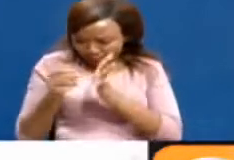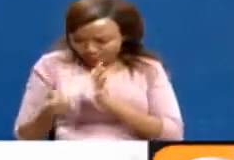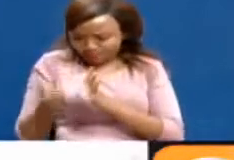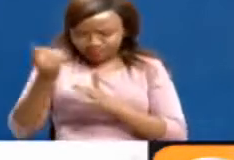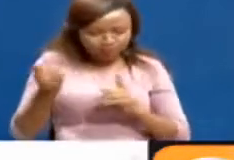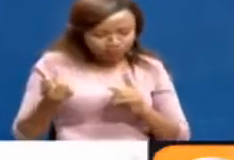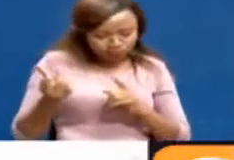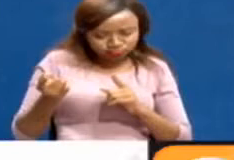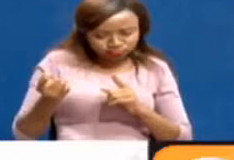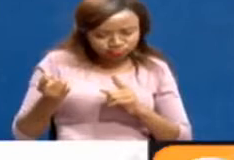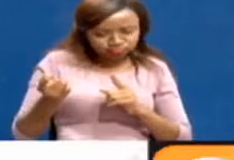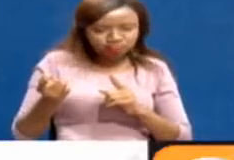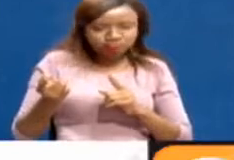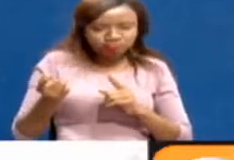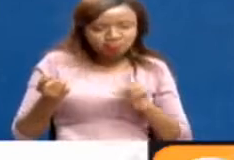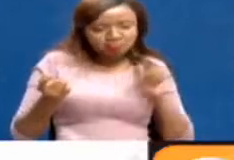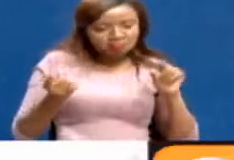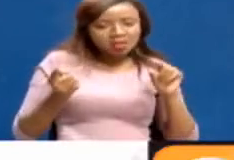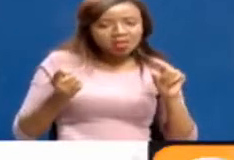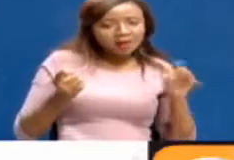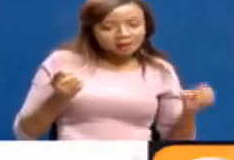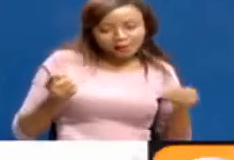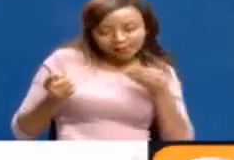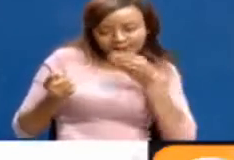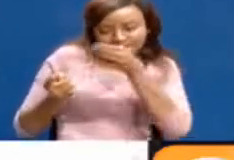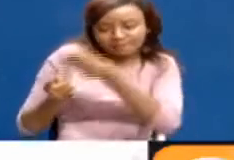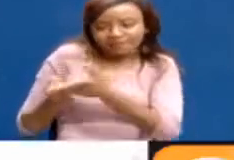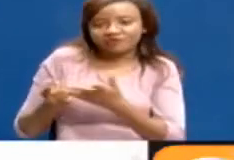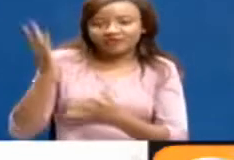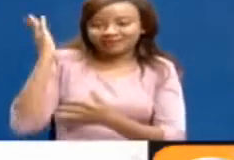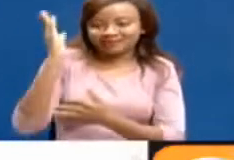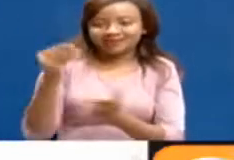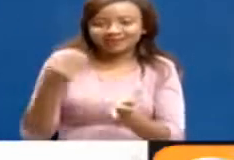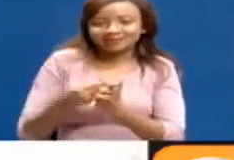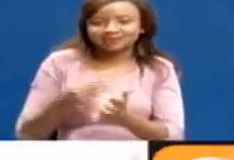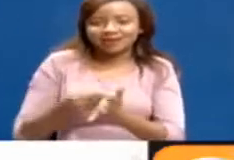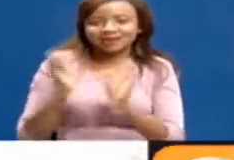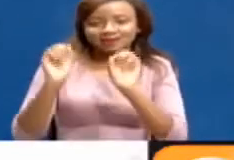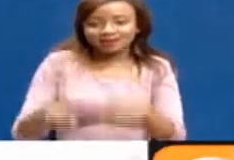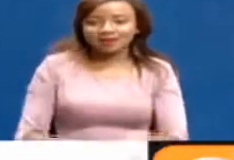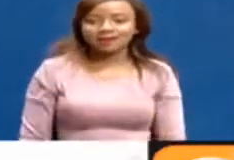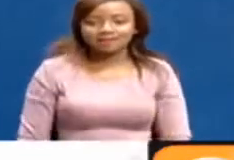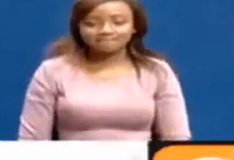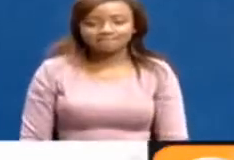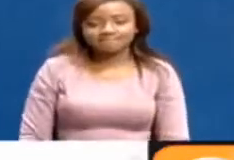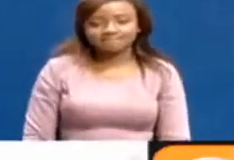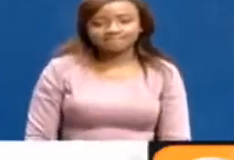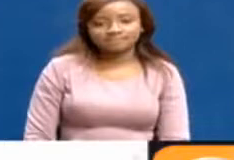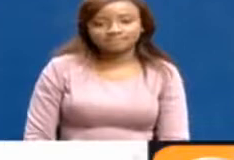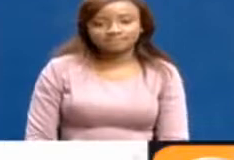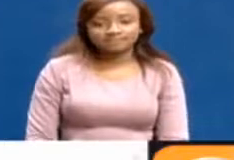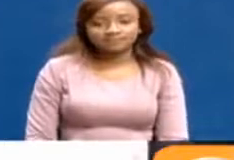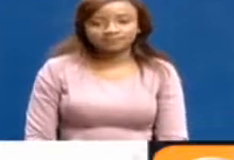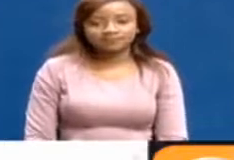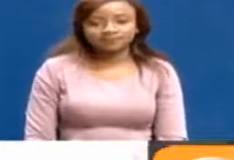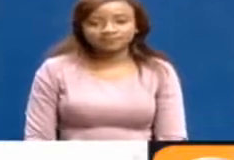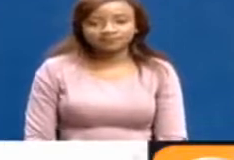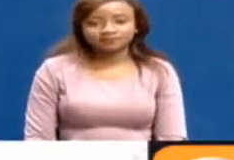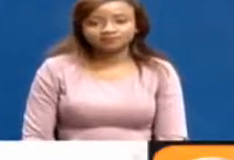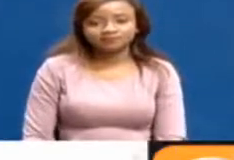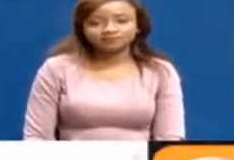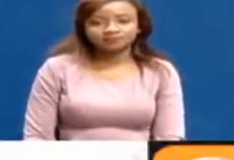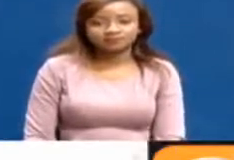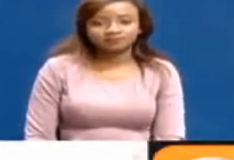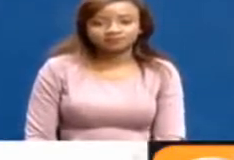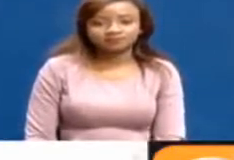that has come to the National Assembly, that we can then provide direct cash transfers to the most vulnerable in society. And we have the best technology